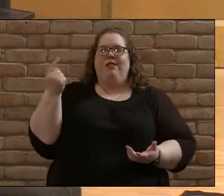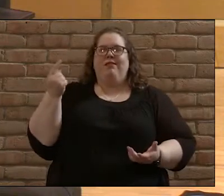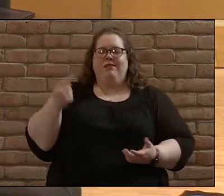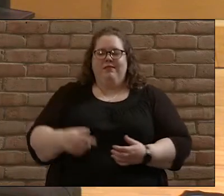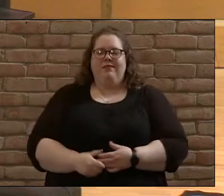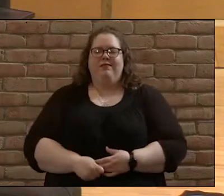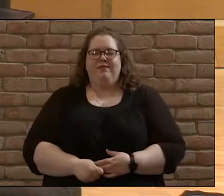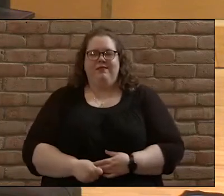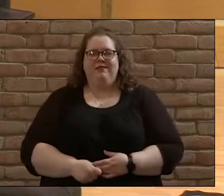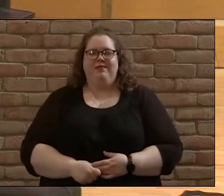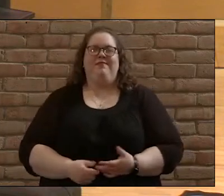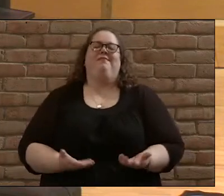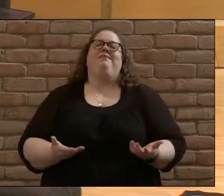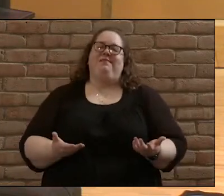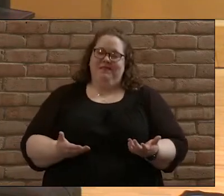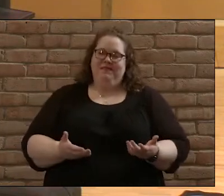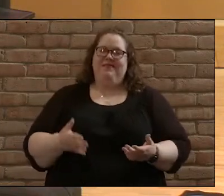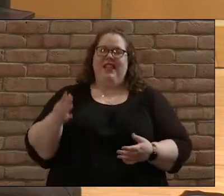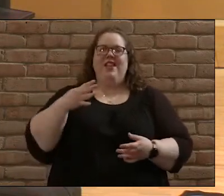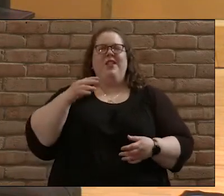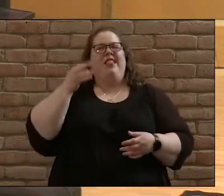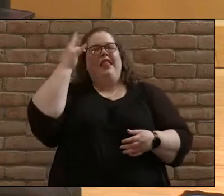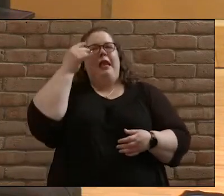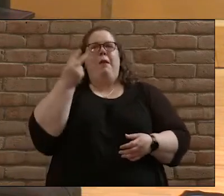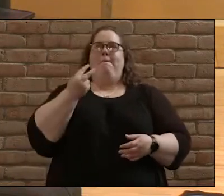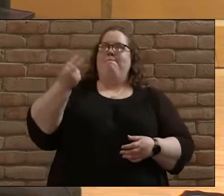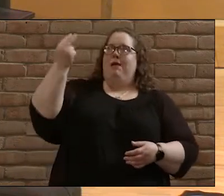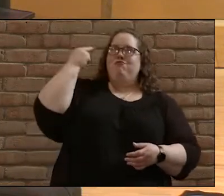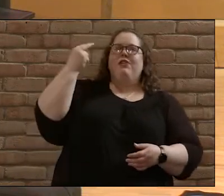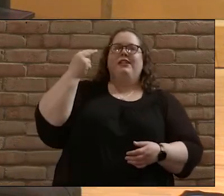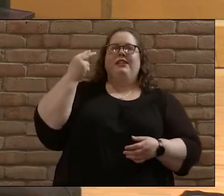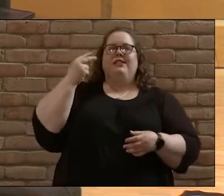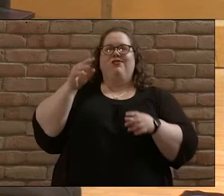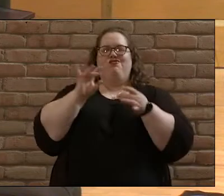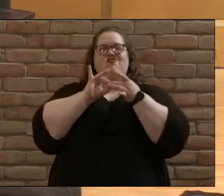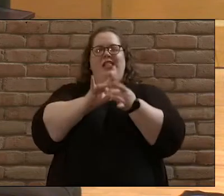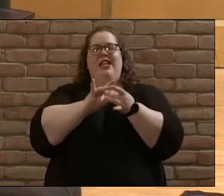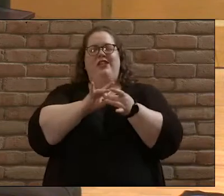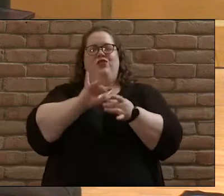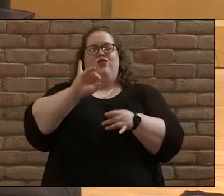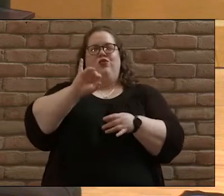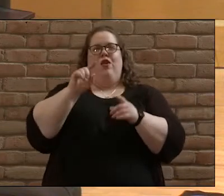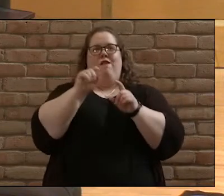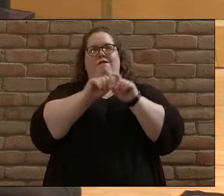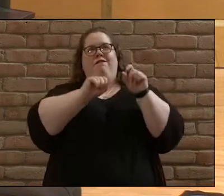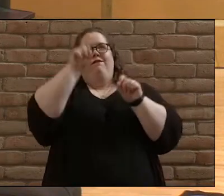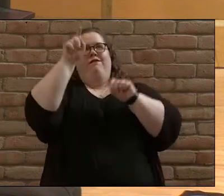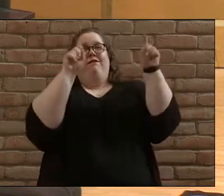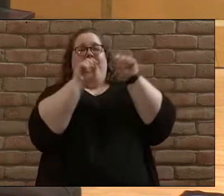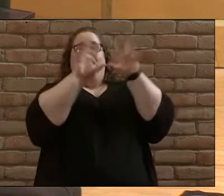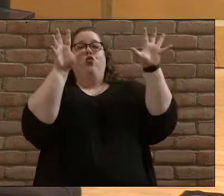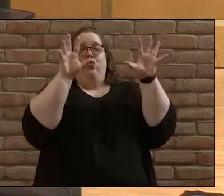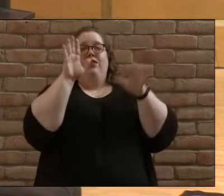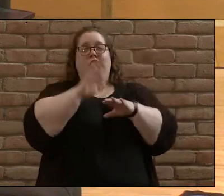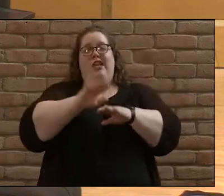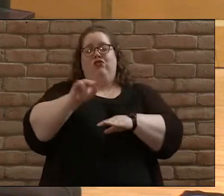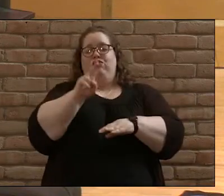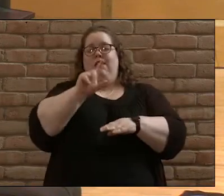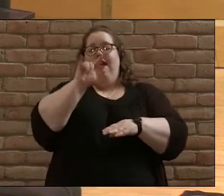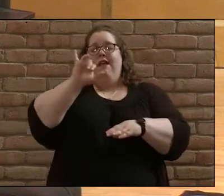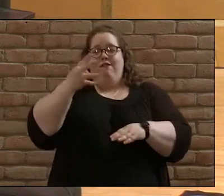One of my favorite memories of fireworks on the 4th of July actually ironically happened when I was